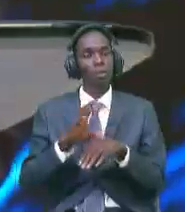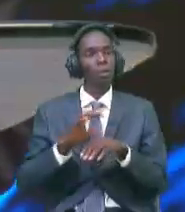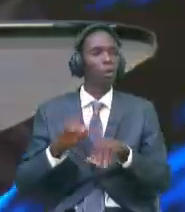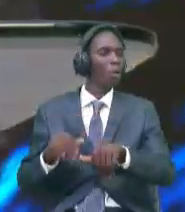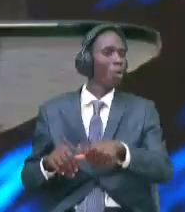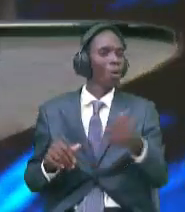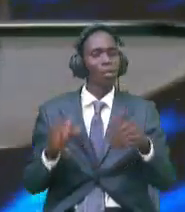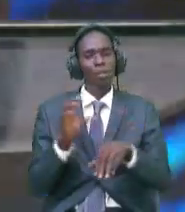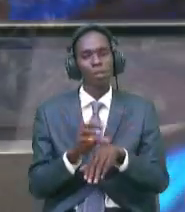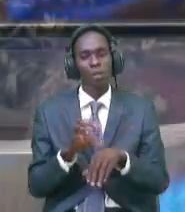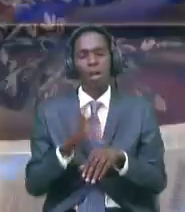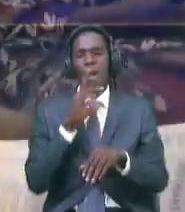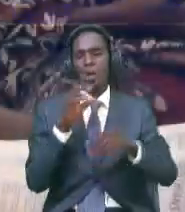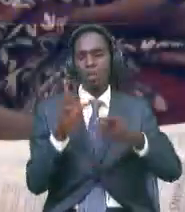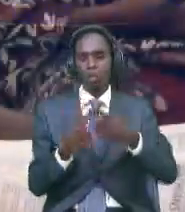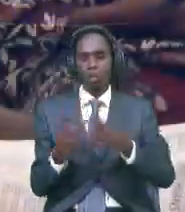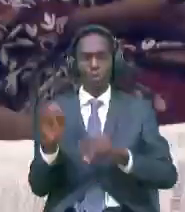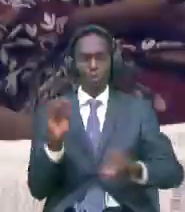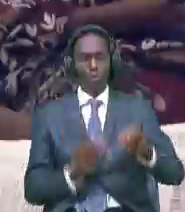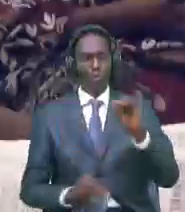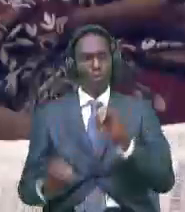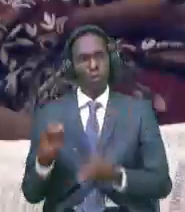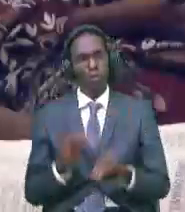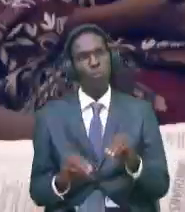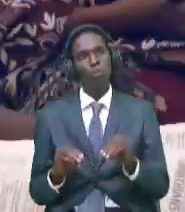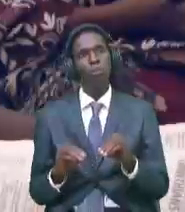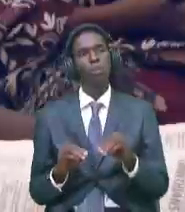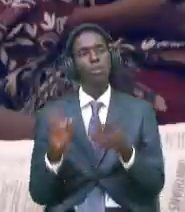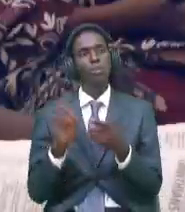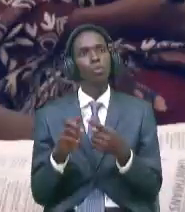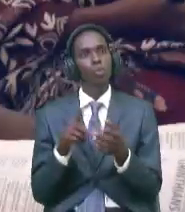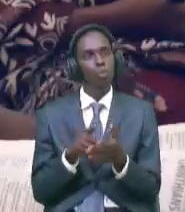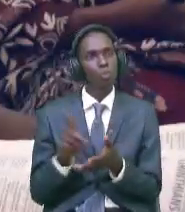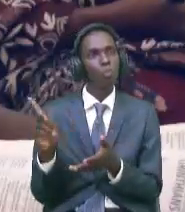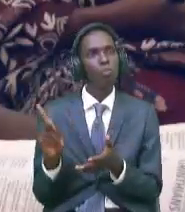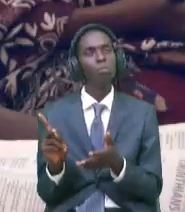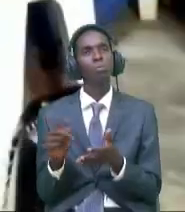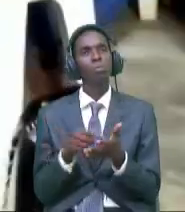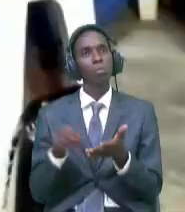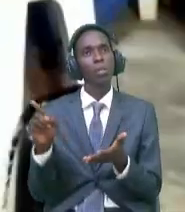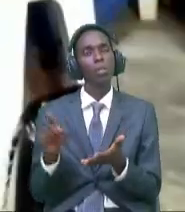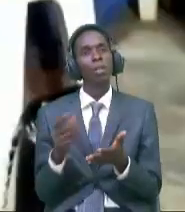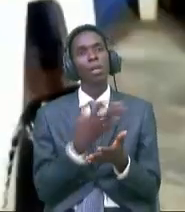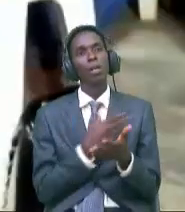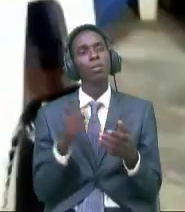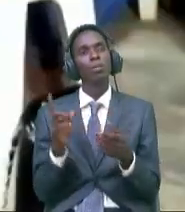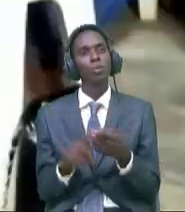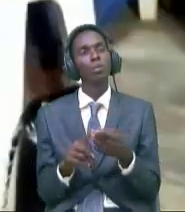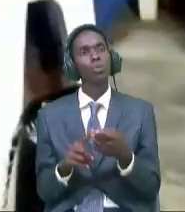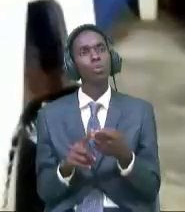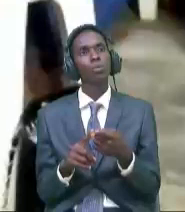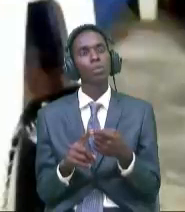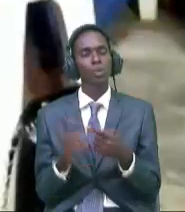Gentiles, they were to contribute, and they were to pay, they were to contribute whatever will